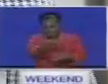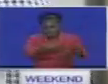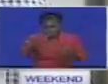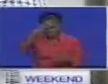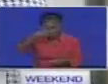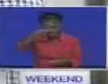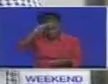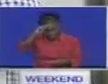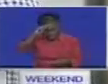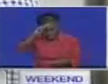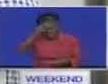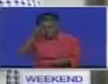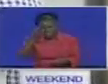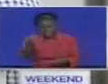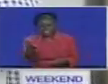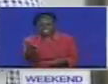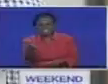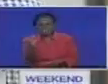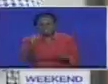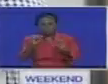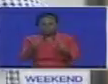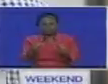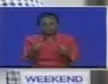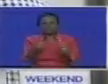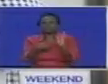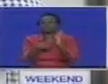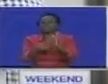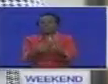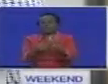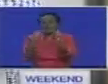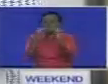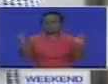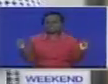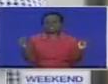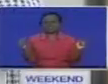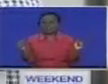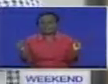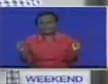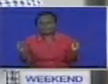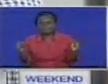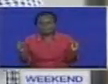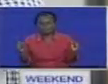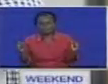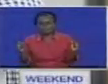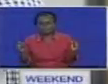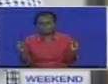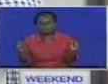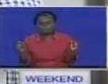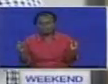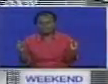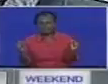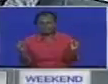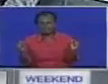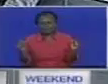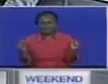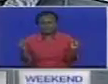are economic policy. And we thought that this election yeah. would actually invigorate the opposition to actually provide that Sakaja means well. But not,